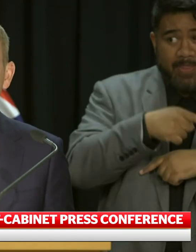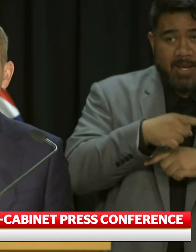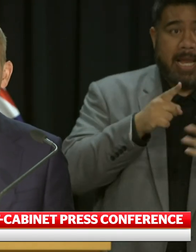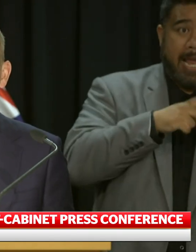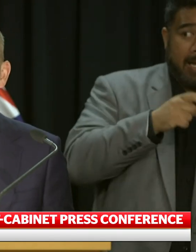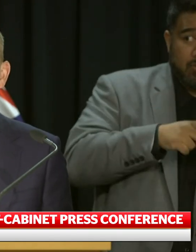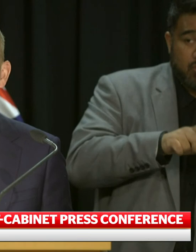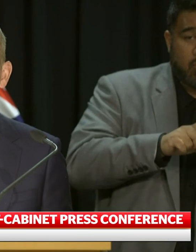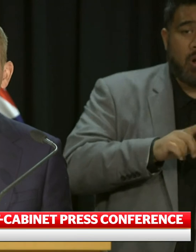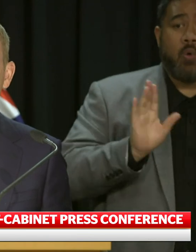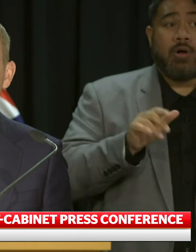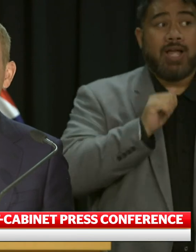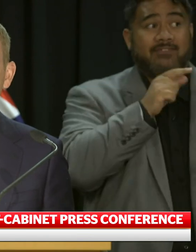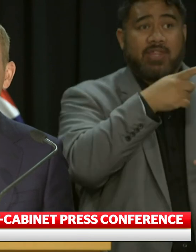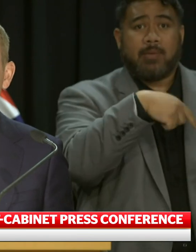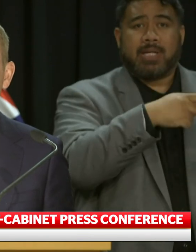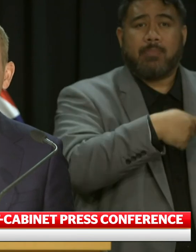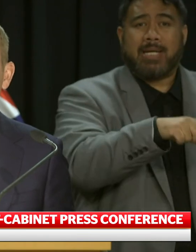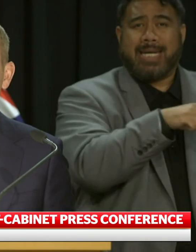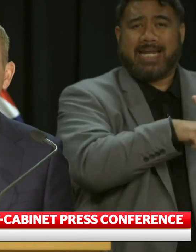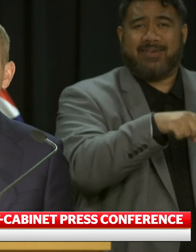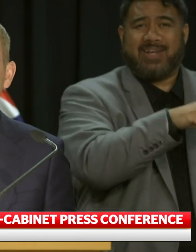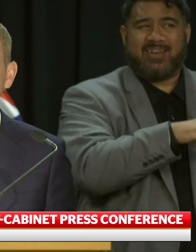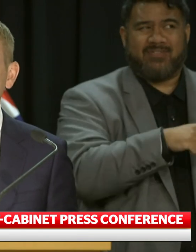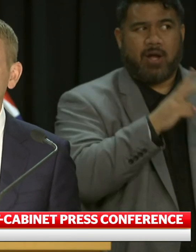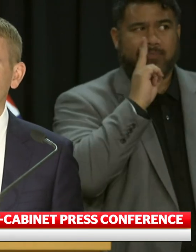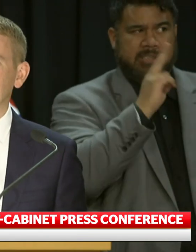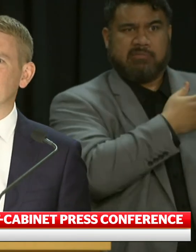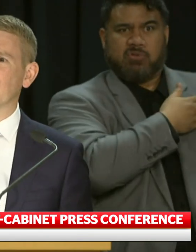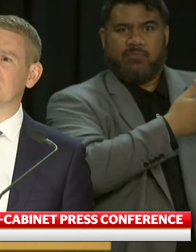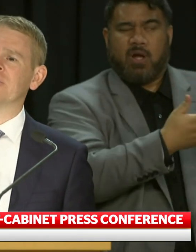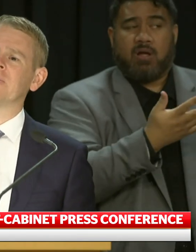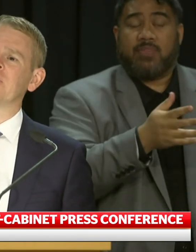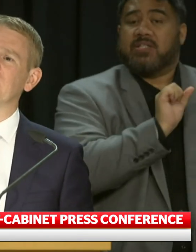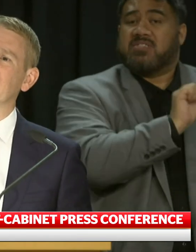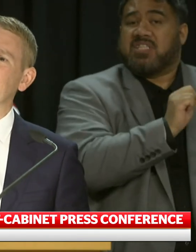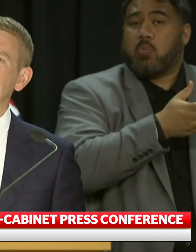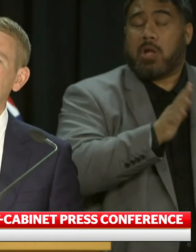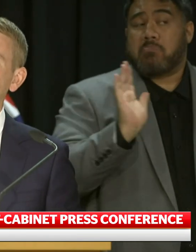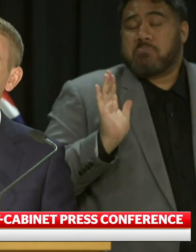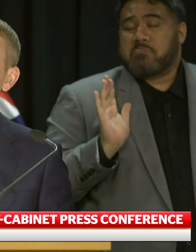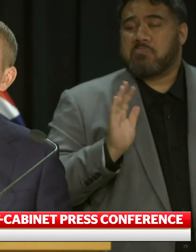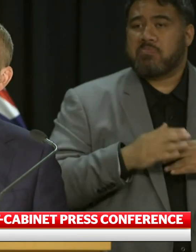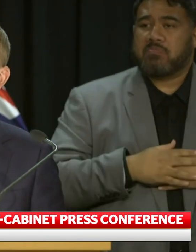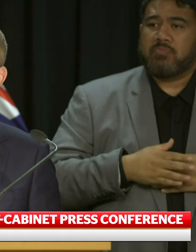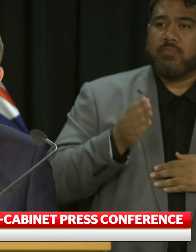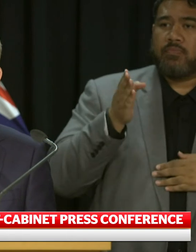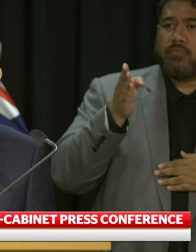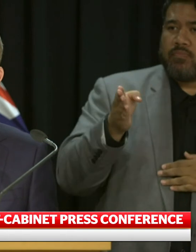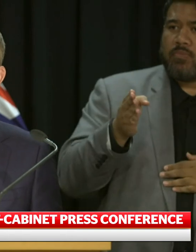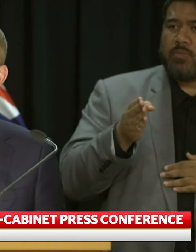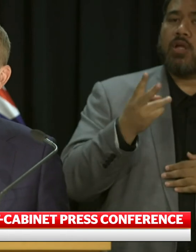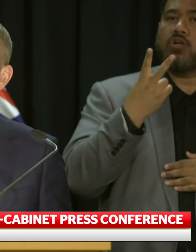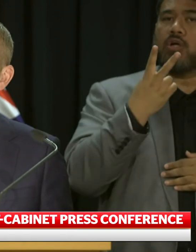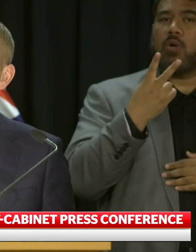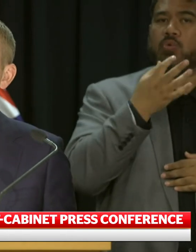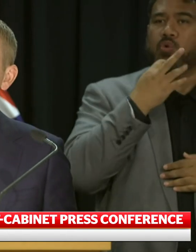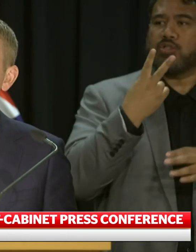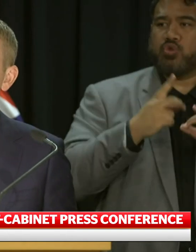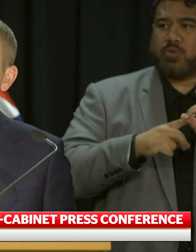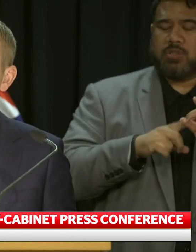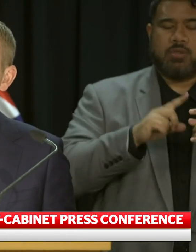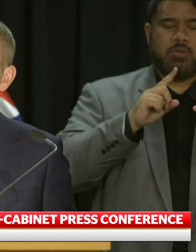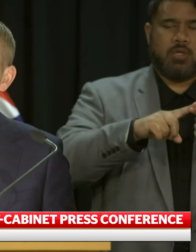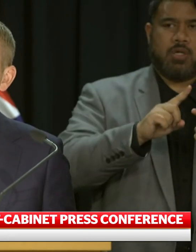time going relentlessly negative, which seems to be what they've been doing so far, that's a matter for them. Joe? Two questions. Firstly, in terms of Joe Luxton and